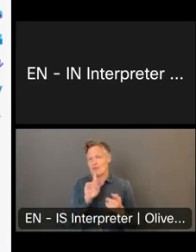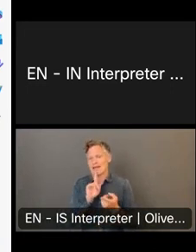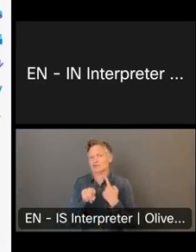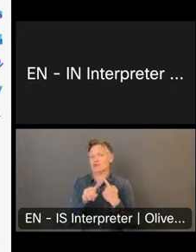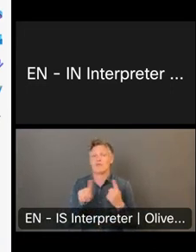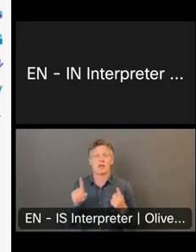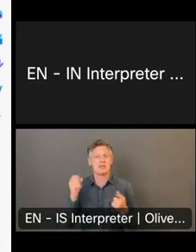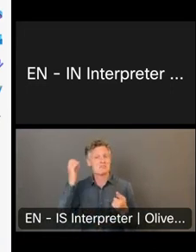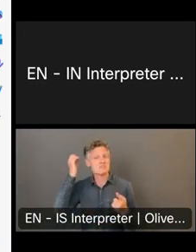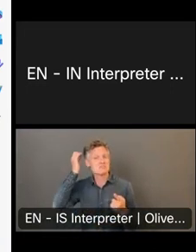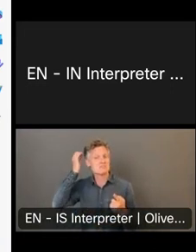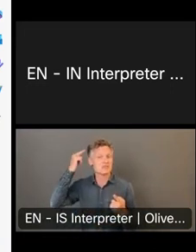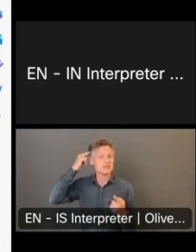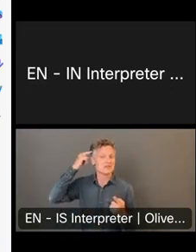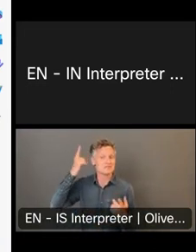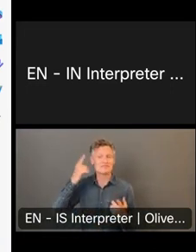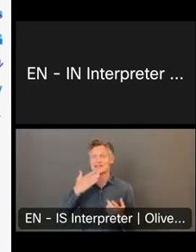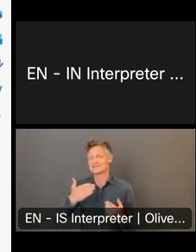So thanks, Marina.